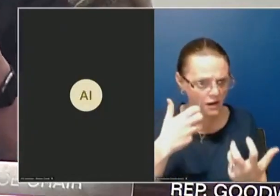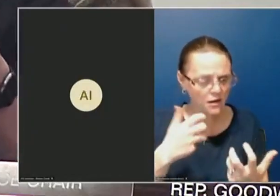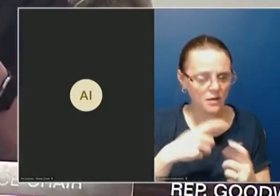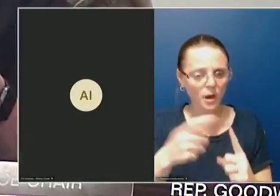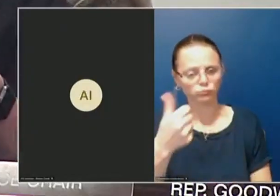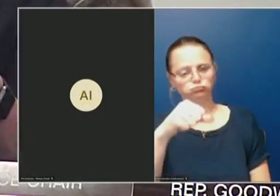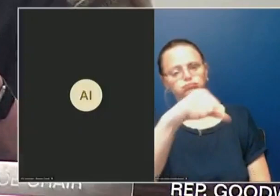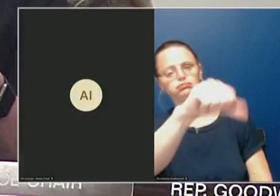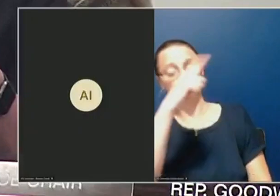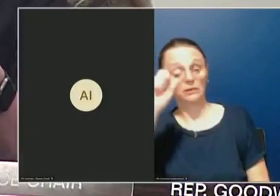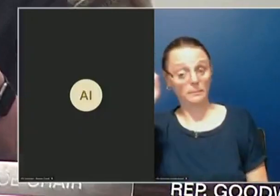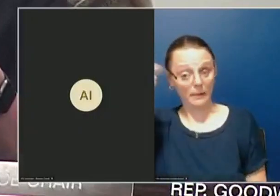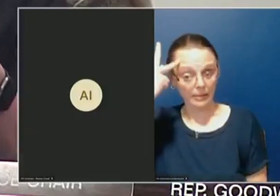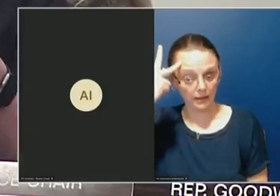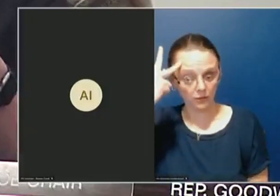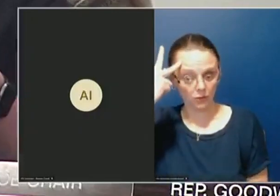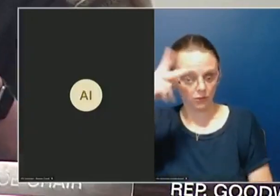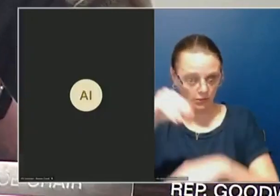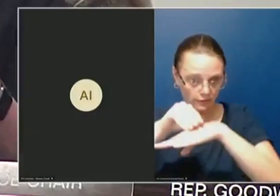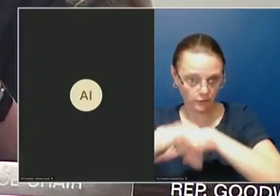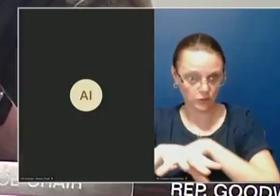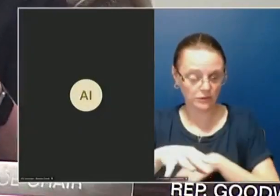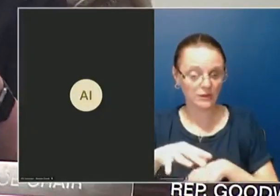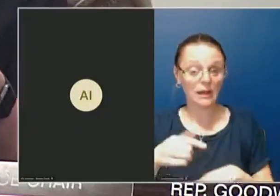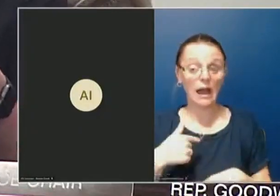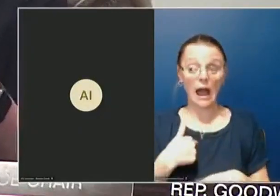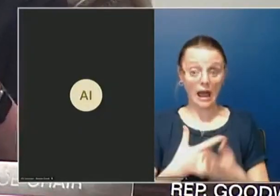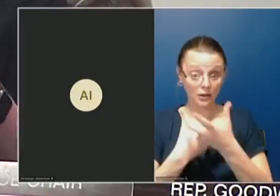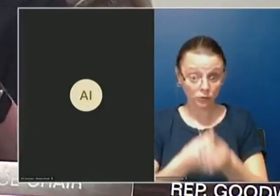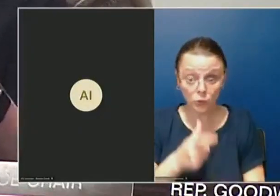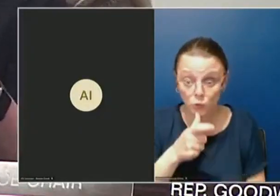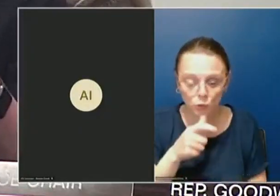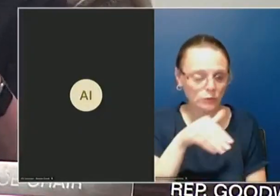political discussions. And I trust physicians,